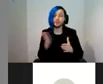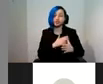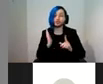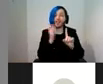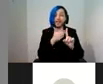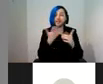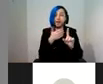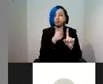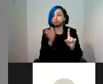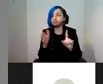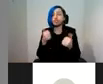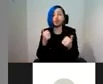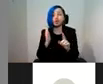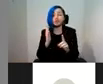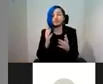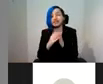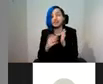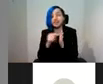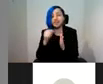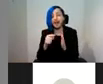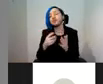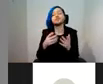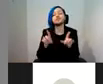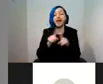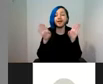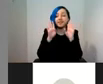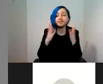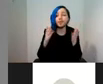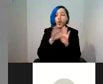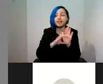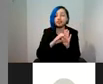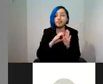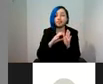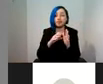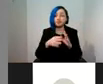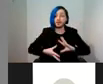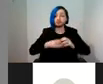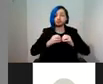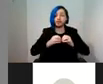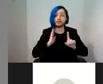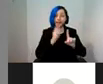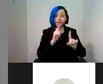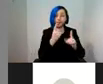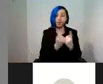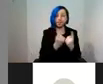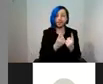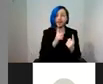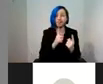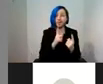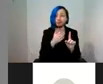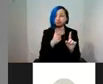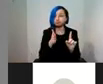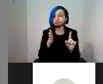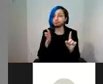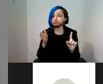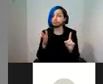Instagram or Facebook. So social media platforms, which might be intended for one thing. And I mean, this is obviously much to do with discussion, but the idea of